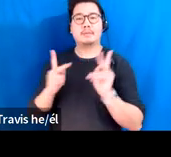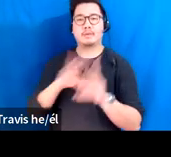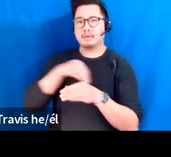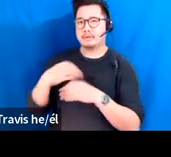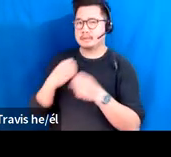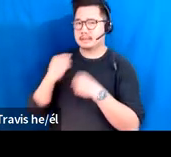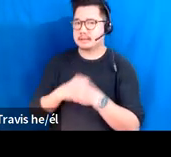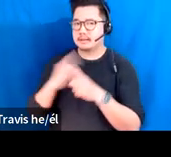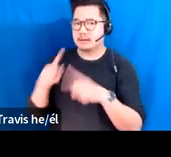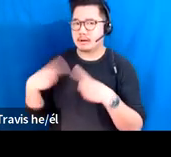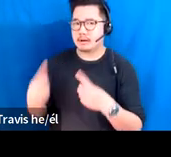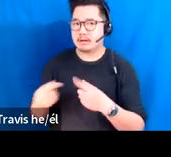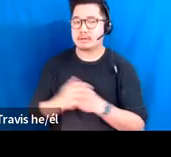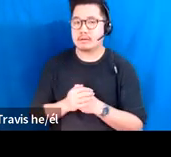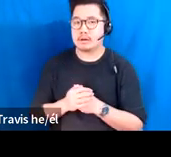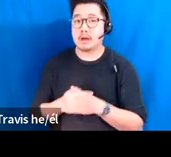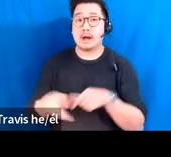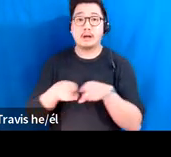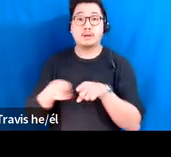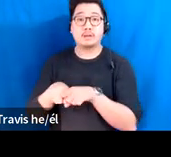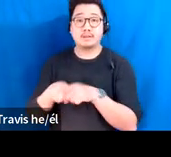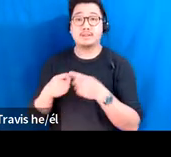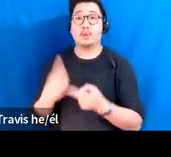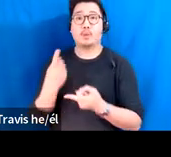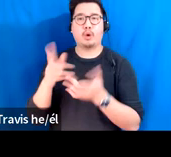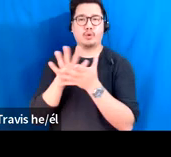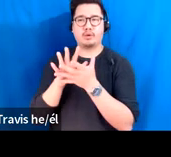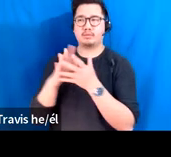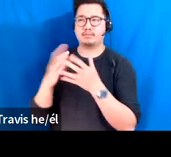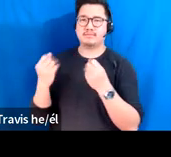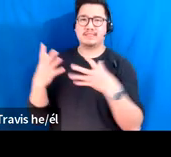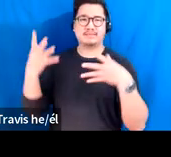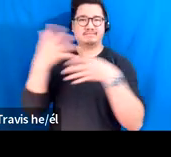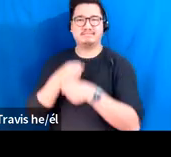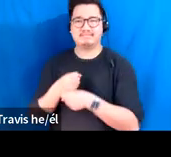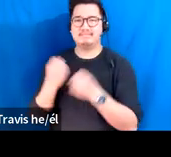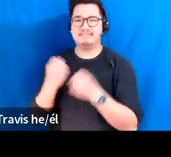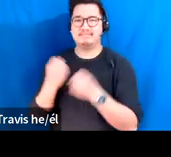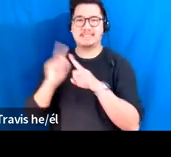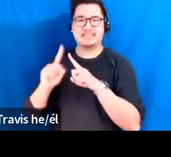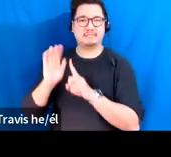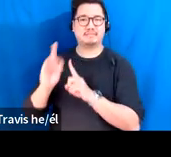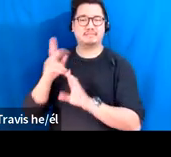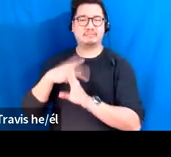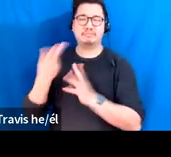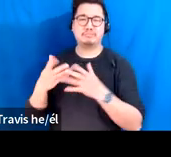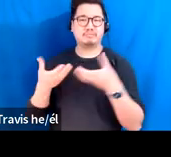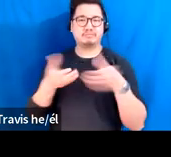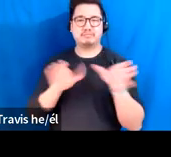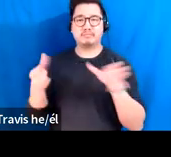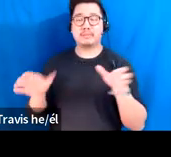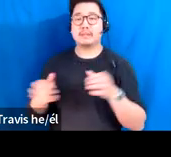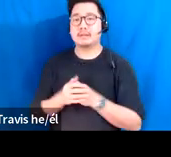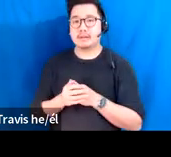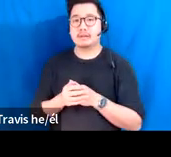less concentration of special education programming in any one school and more opportunity across the city making